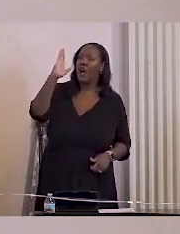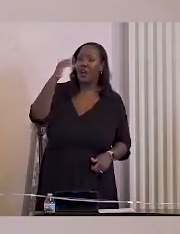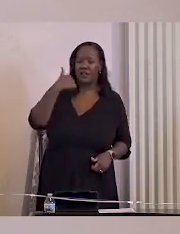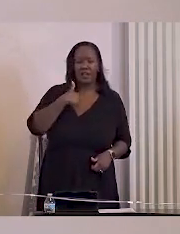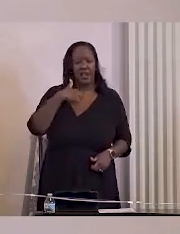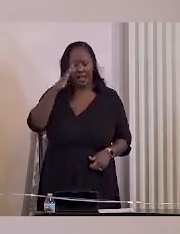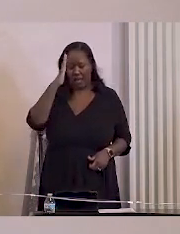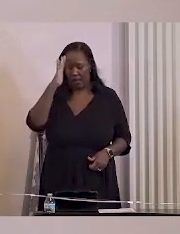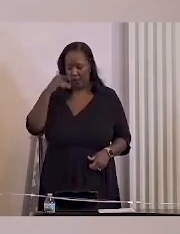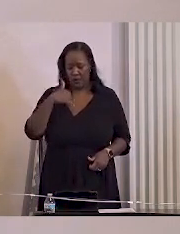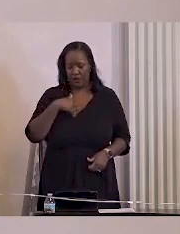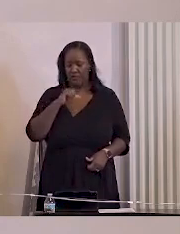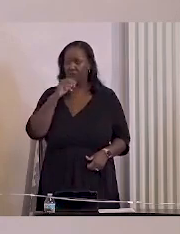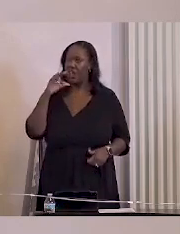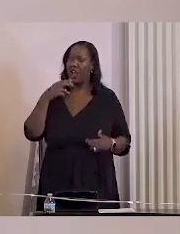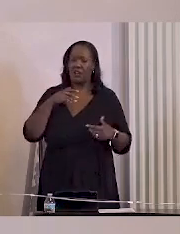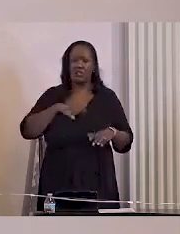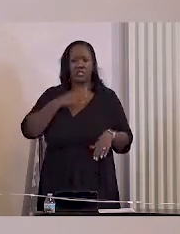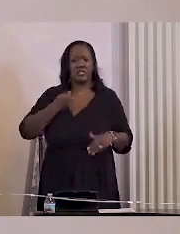not despise.